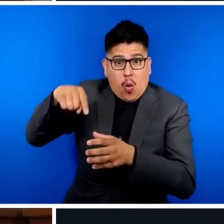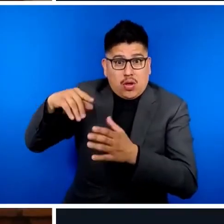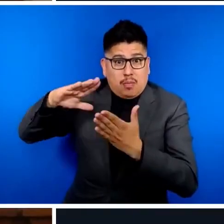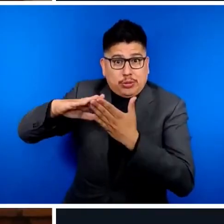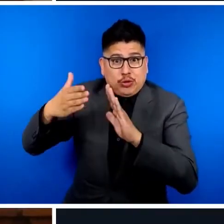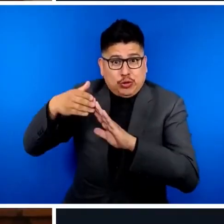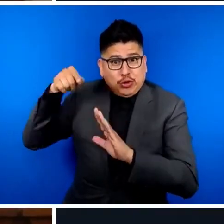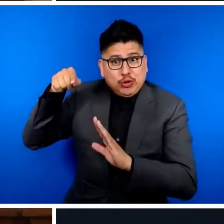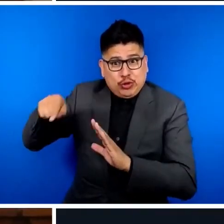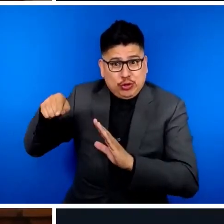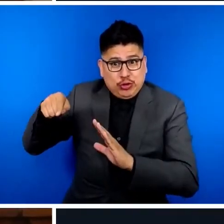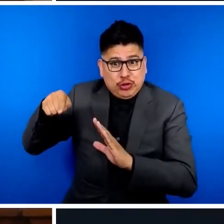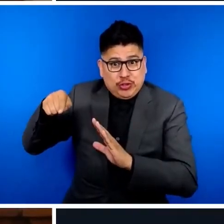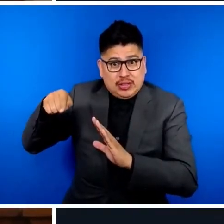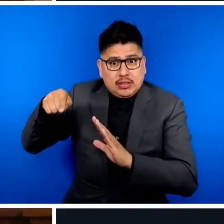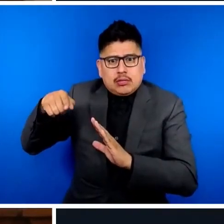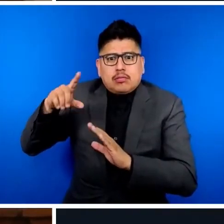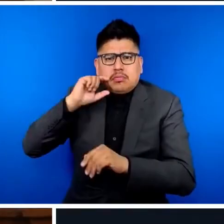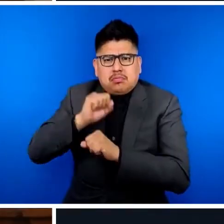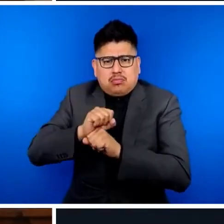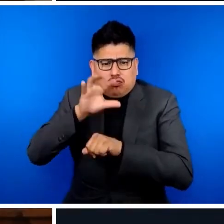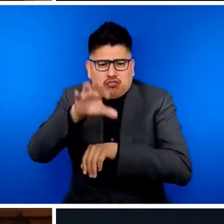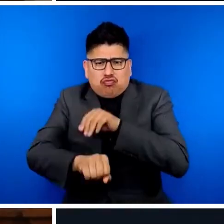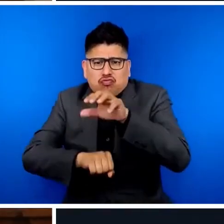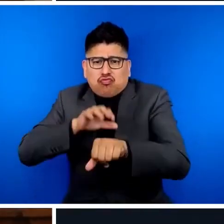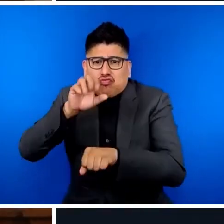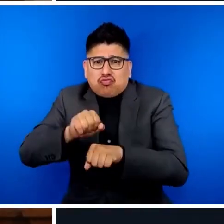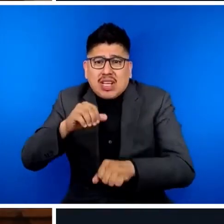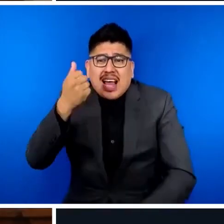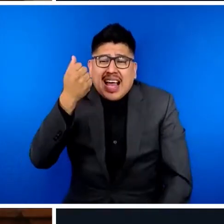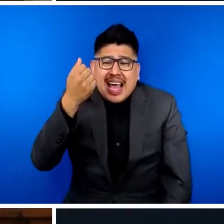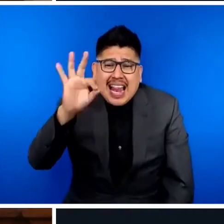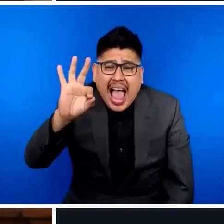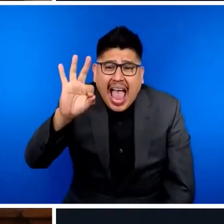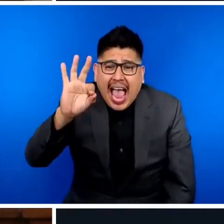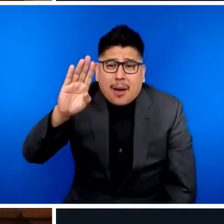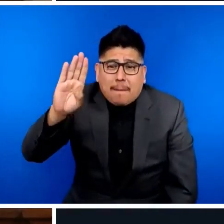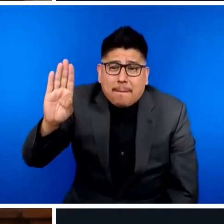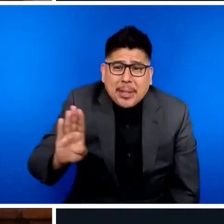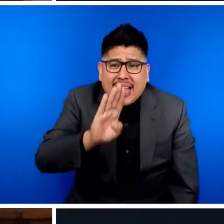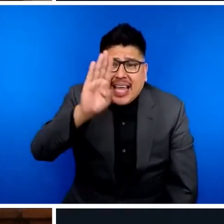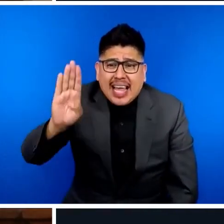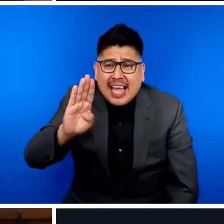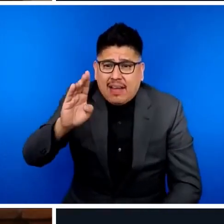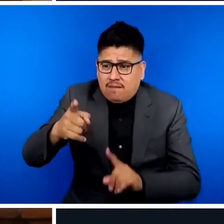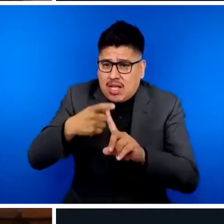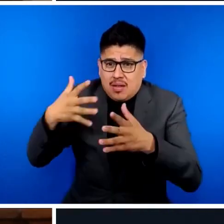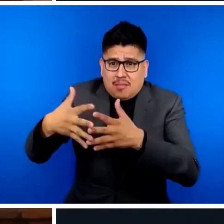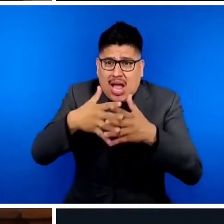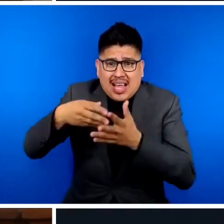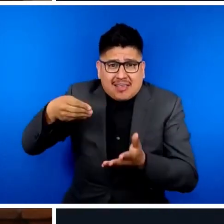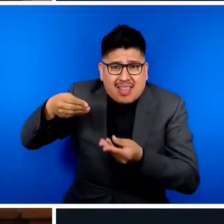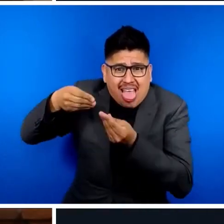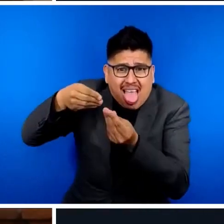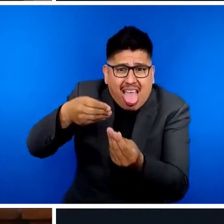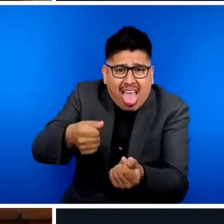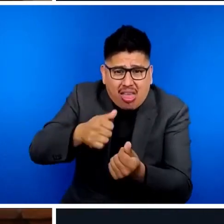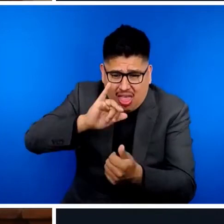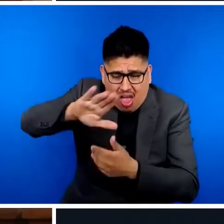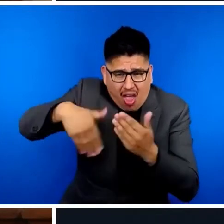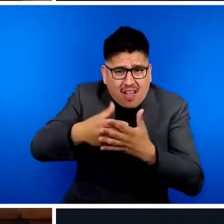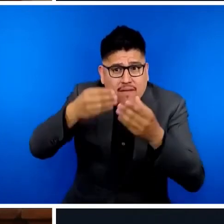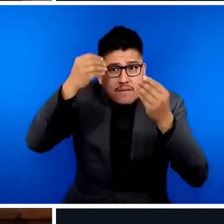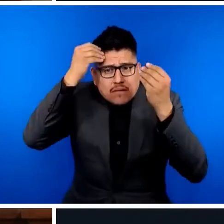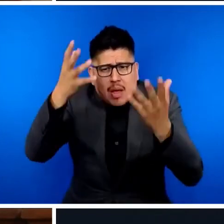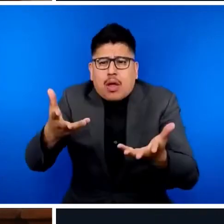estimated $19 billion from the American taxpayer. Oh, we have all the information. And in actuality, the number is much higher